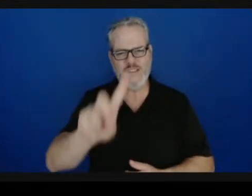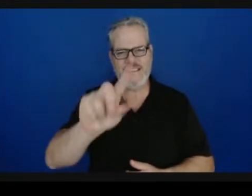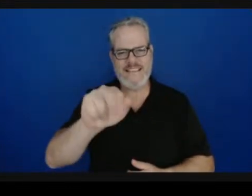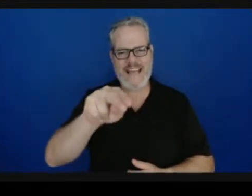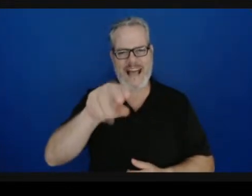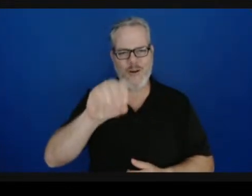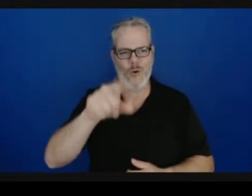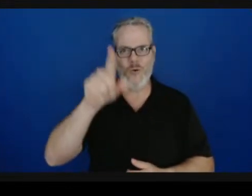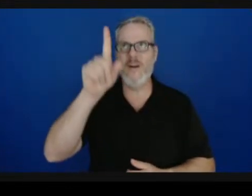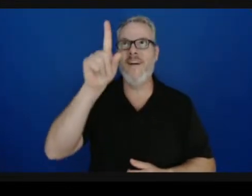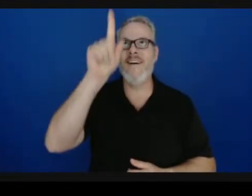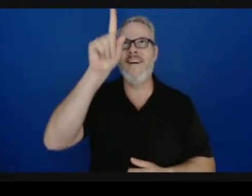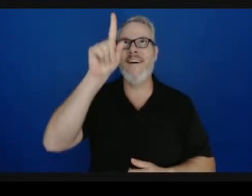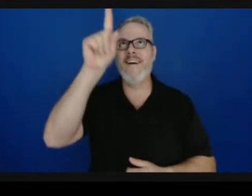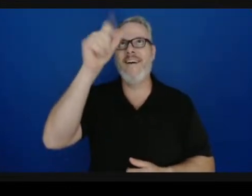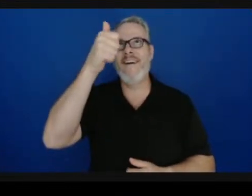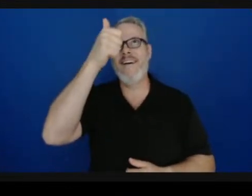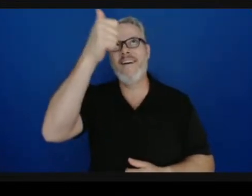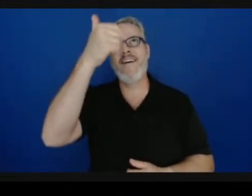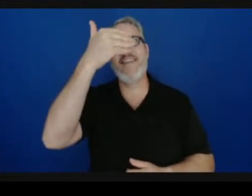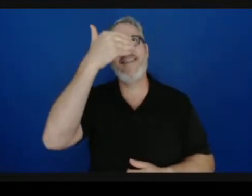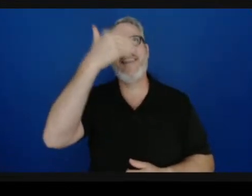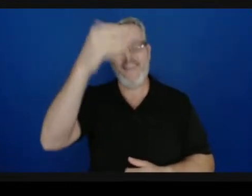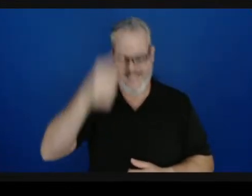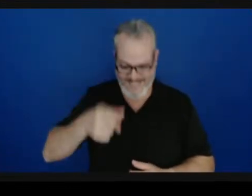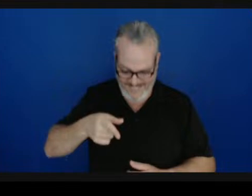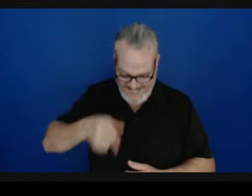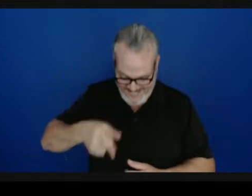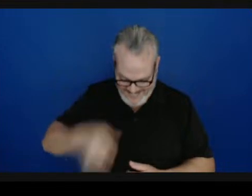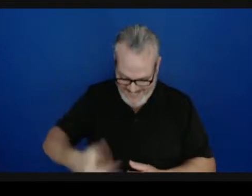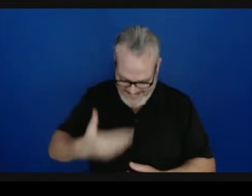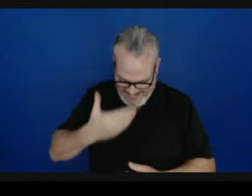me, and thank you for the answer, person below me, Phil.